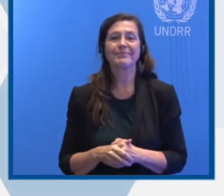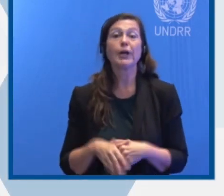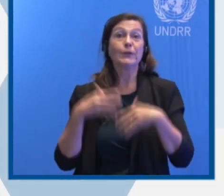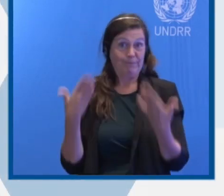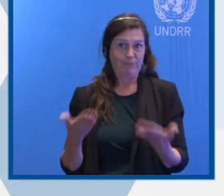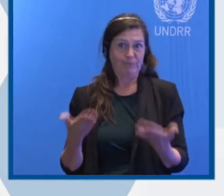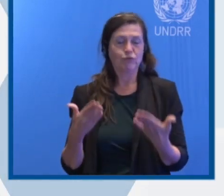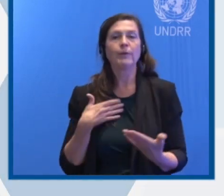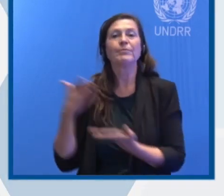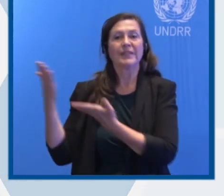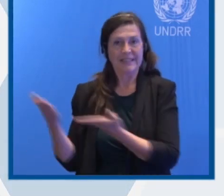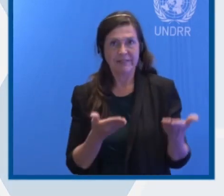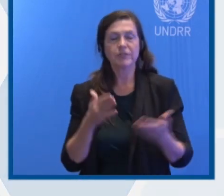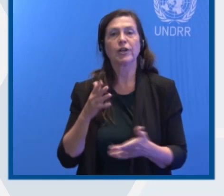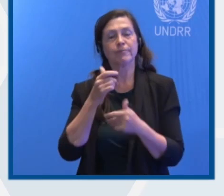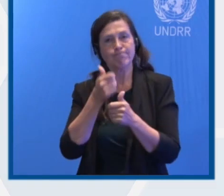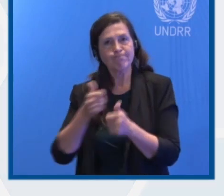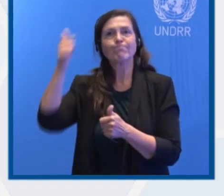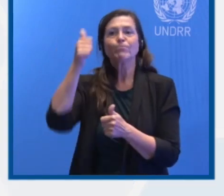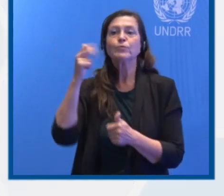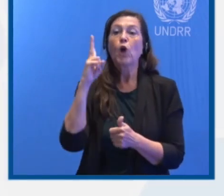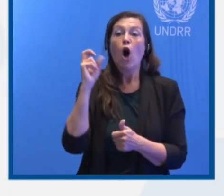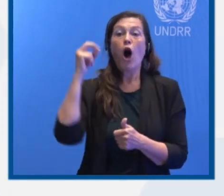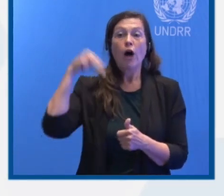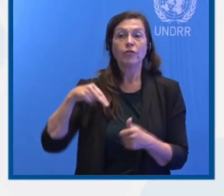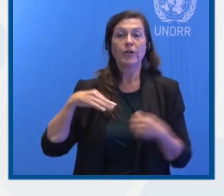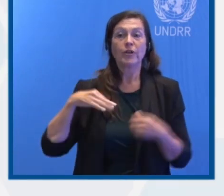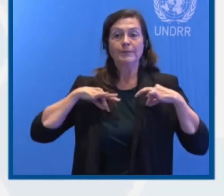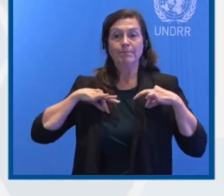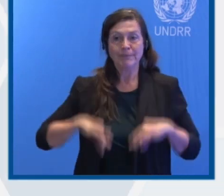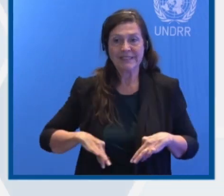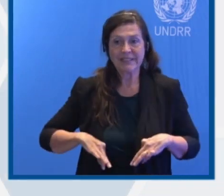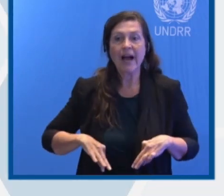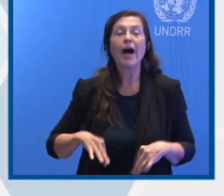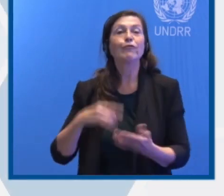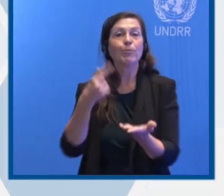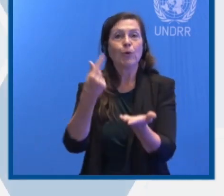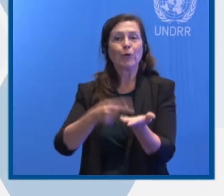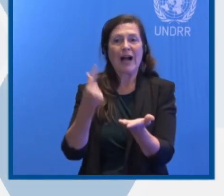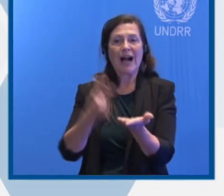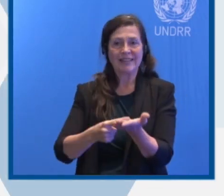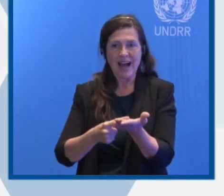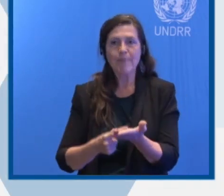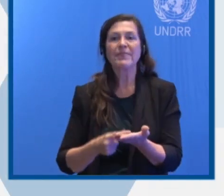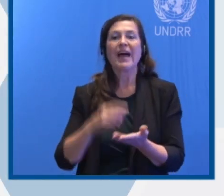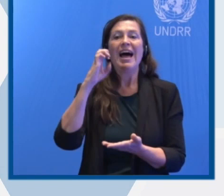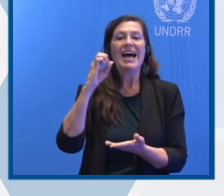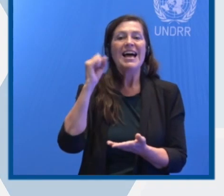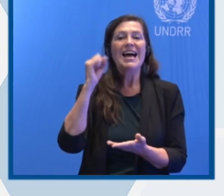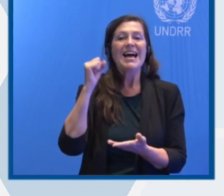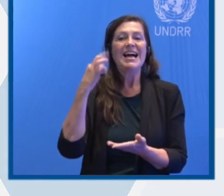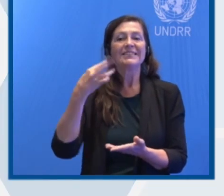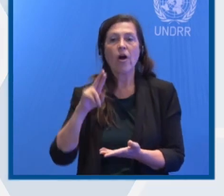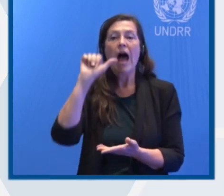invite the Honorable Minister to my right, Honorable Minister from Uganda, Honorable Esther